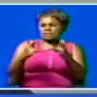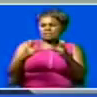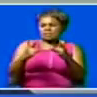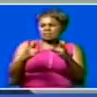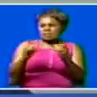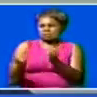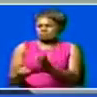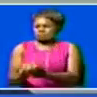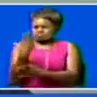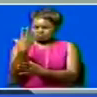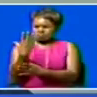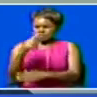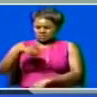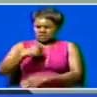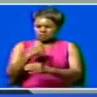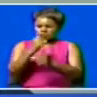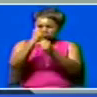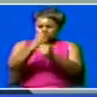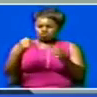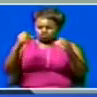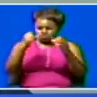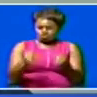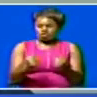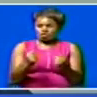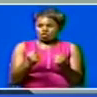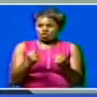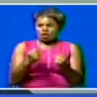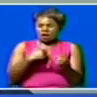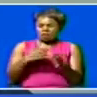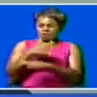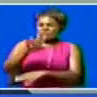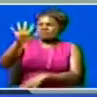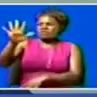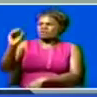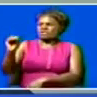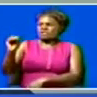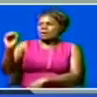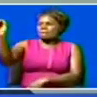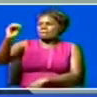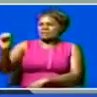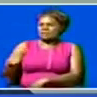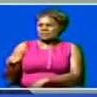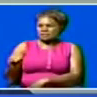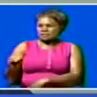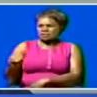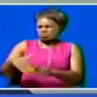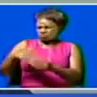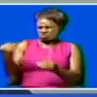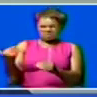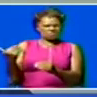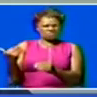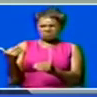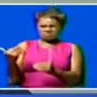Having established ourselves strongly and holding maybe in excess of 50% of the market share, to pull out, I think, it would be